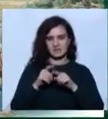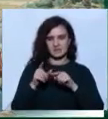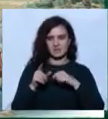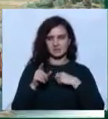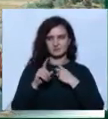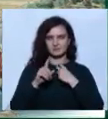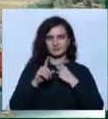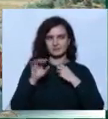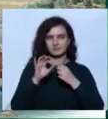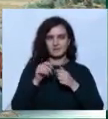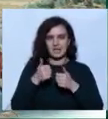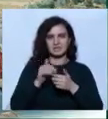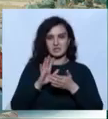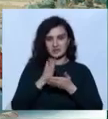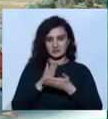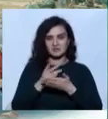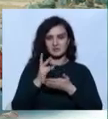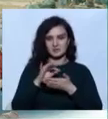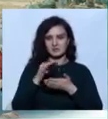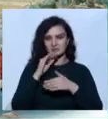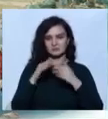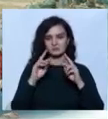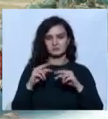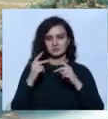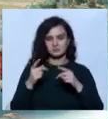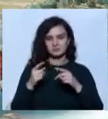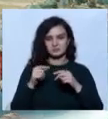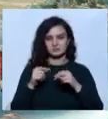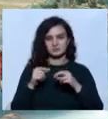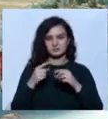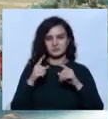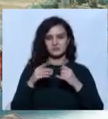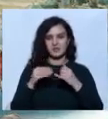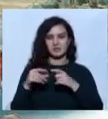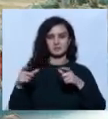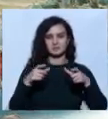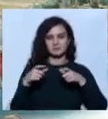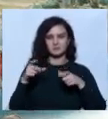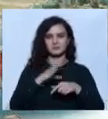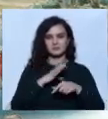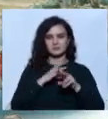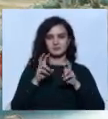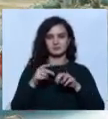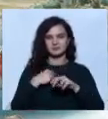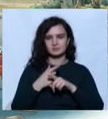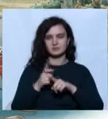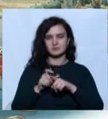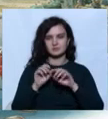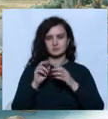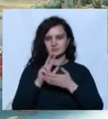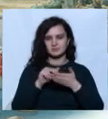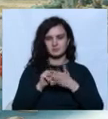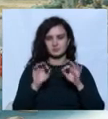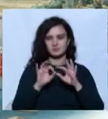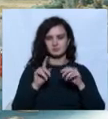exciting in our story. But then we move on to Treasure Island. Now, Daryl, I am sorry to tell you